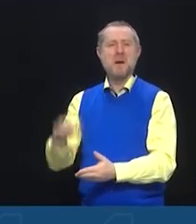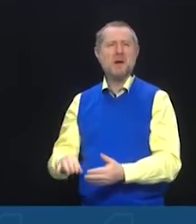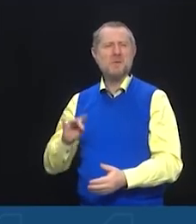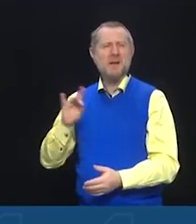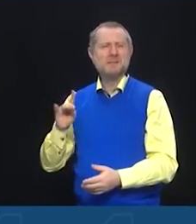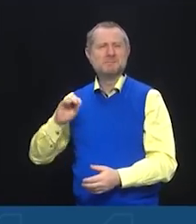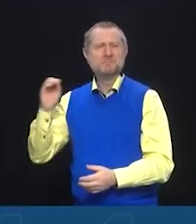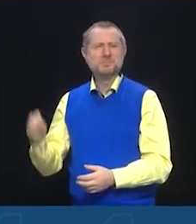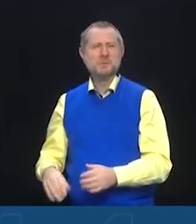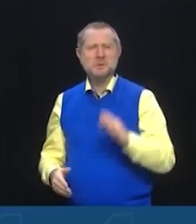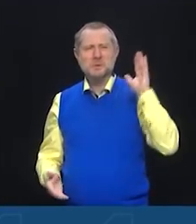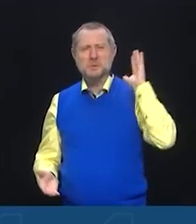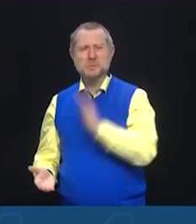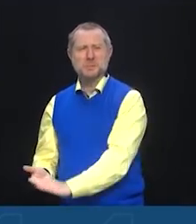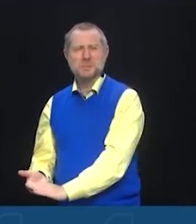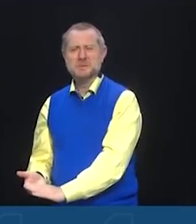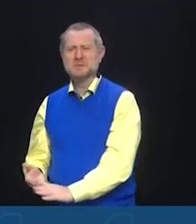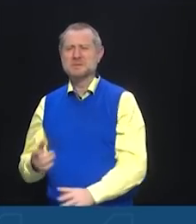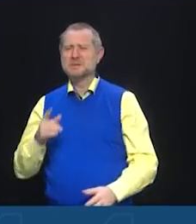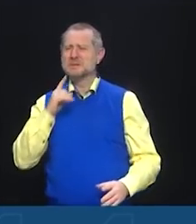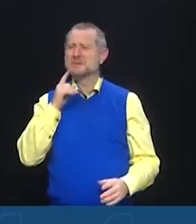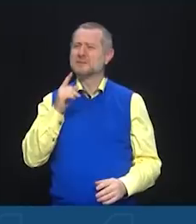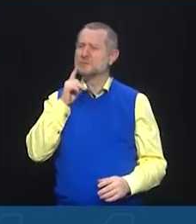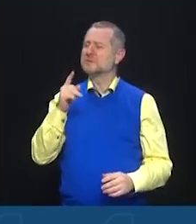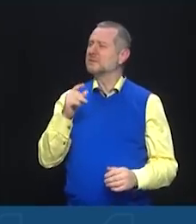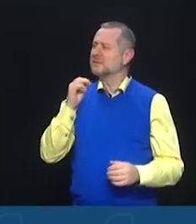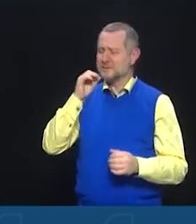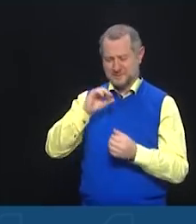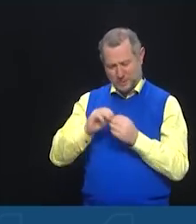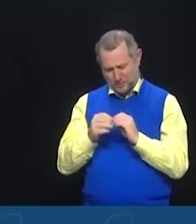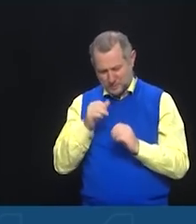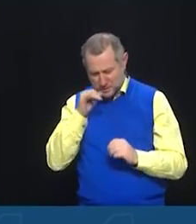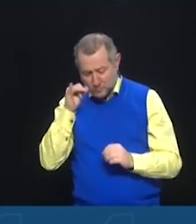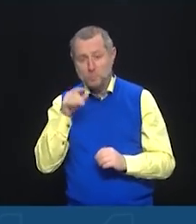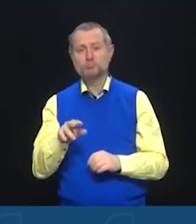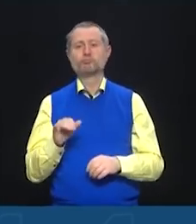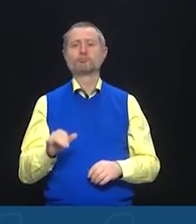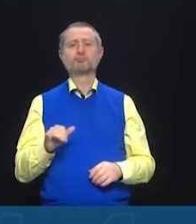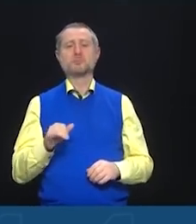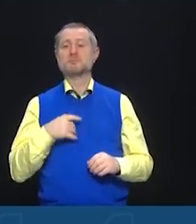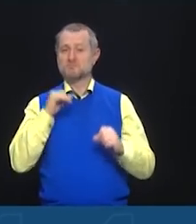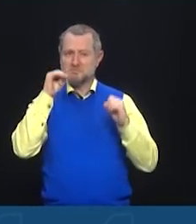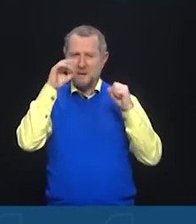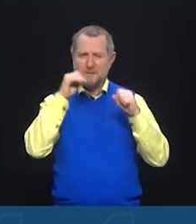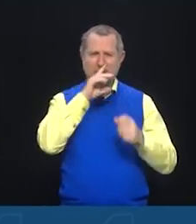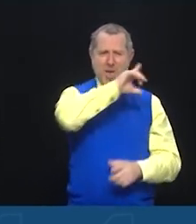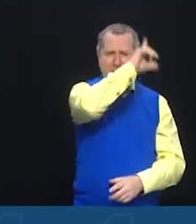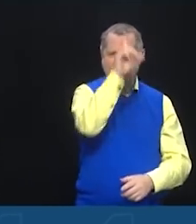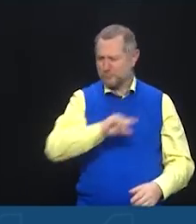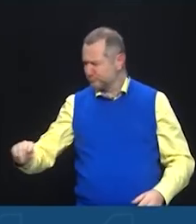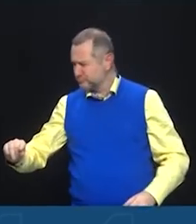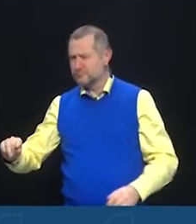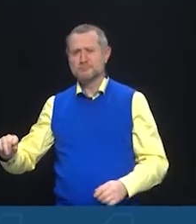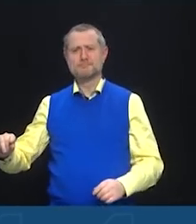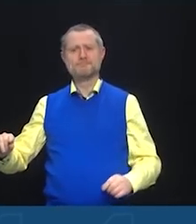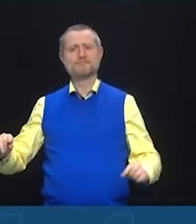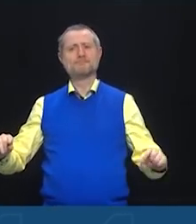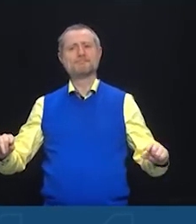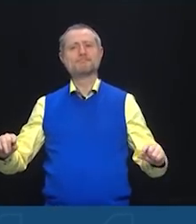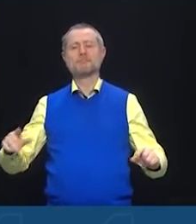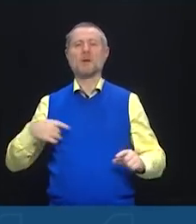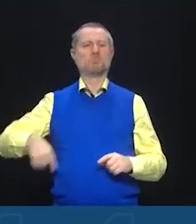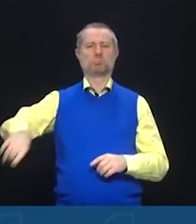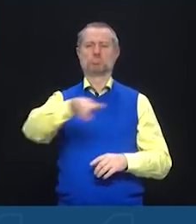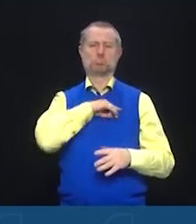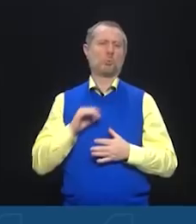from February 26, yesterday's data. That's an incredible journey that we all went on together. But I'll tell you, when I look